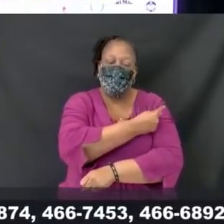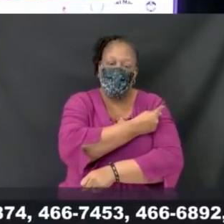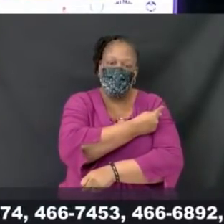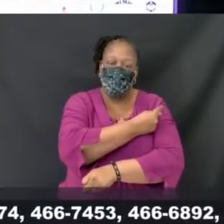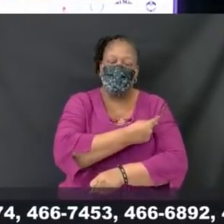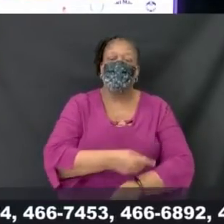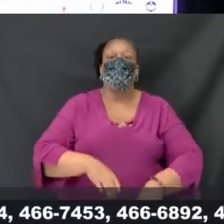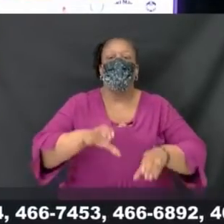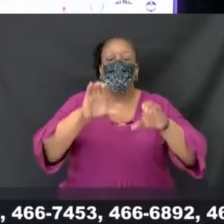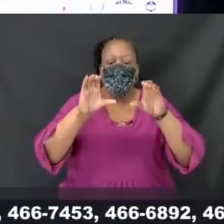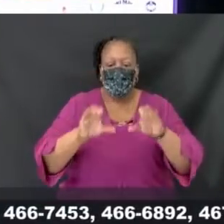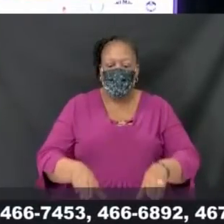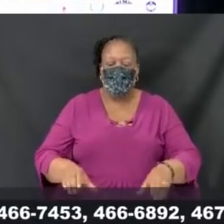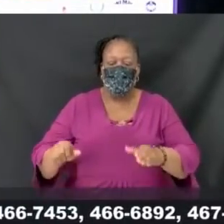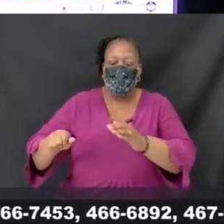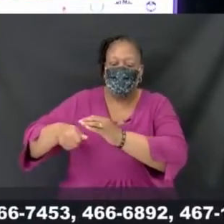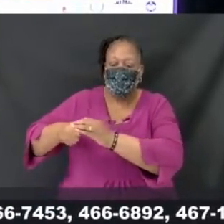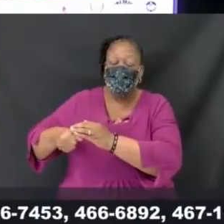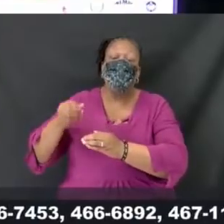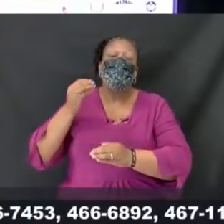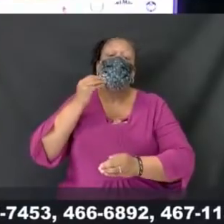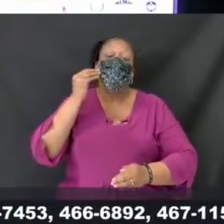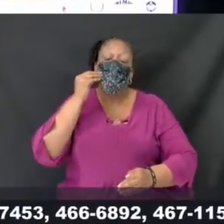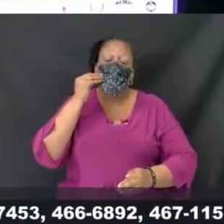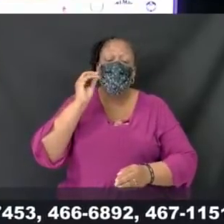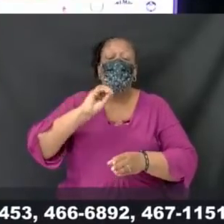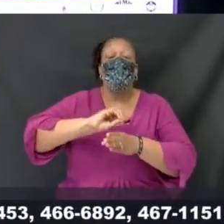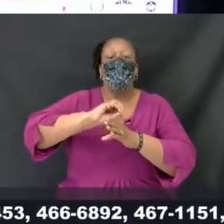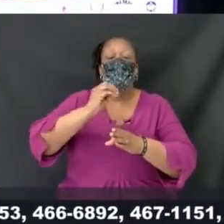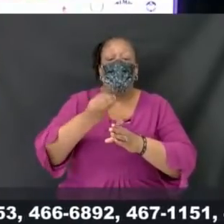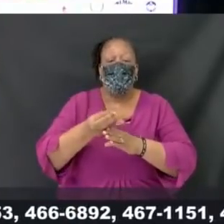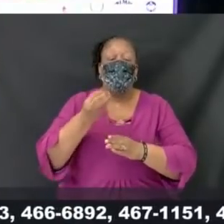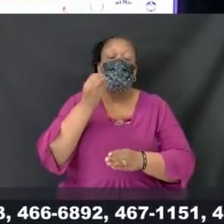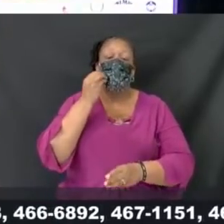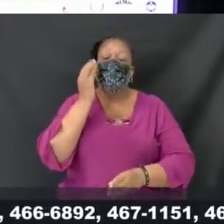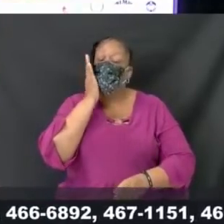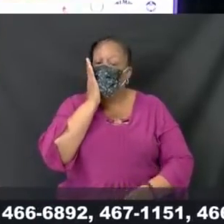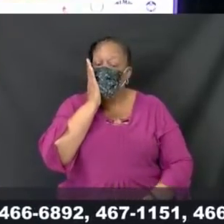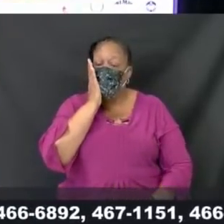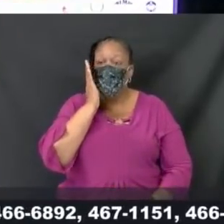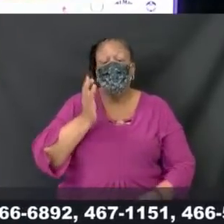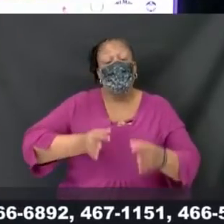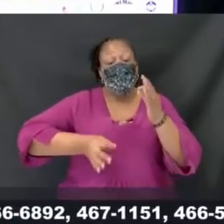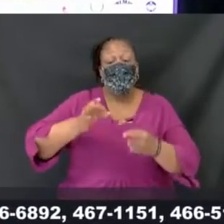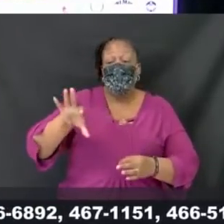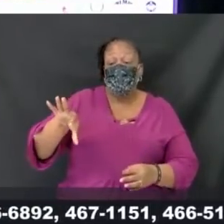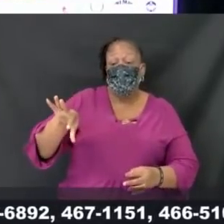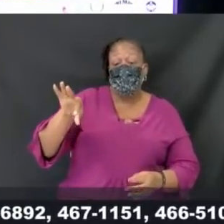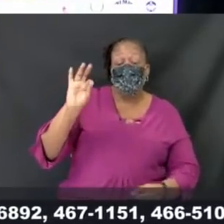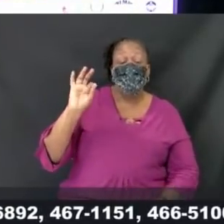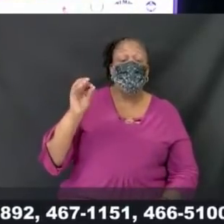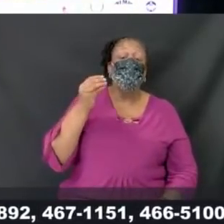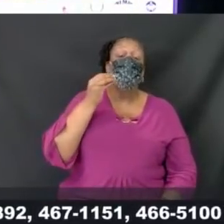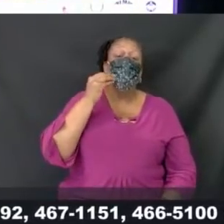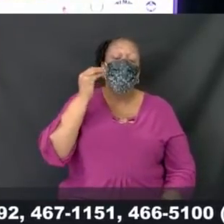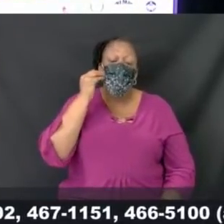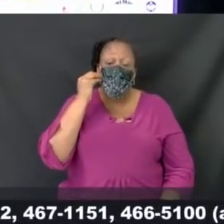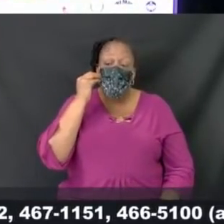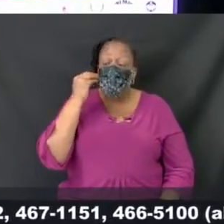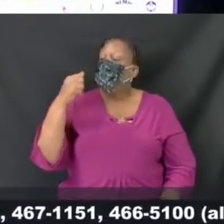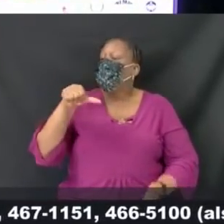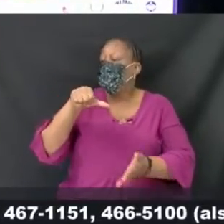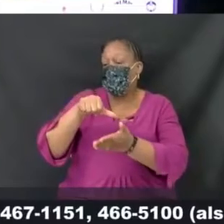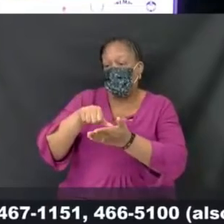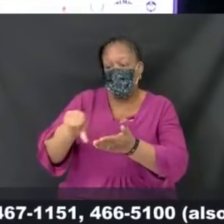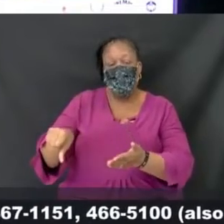at home or at a COVID-certified hotel. If you choose to quarantine at home, then the regulations require that you pay